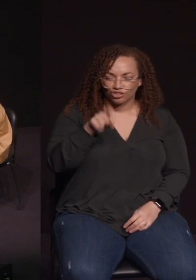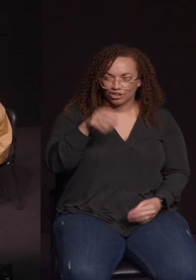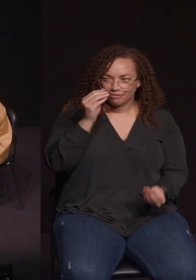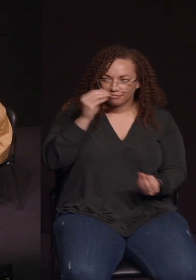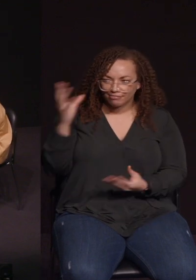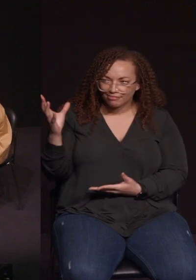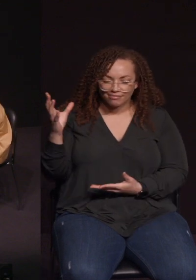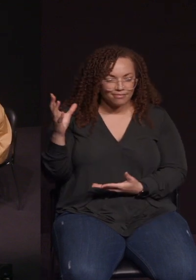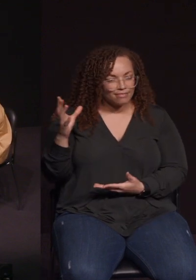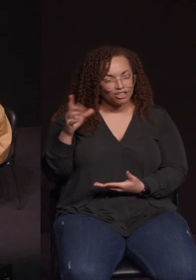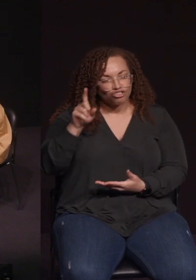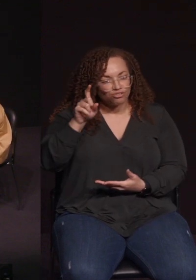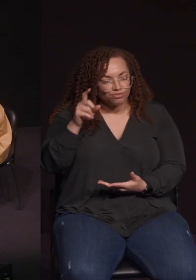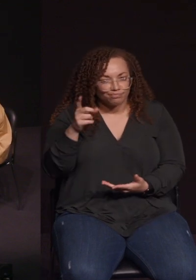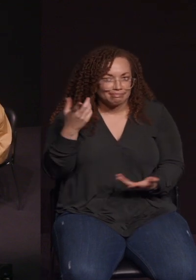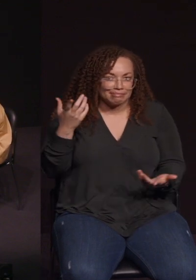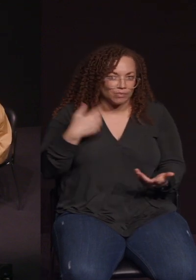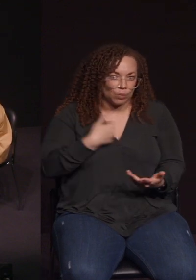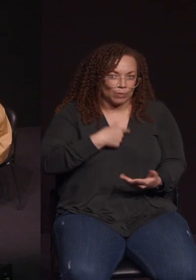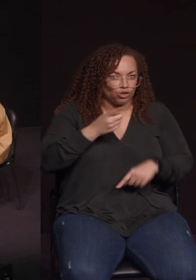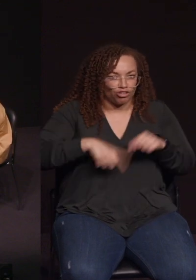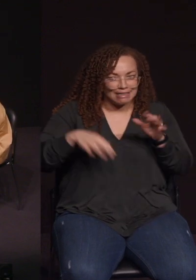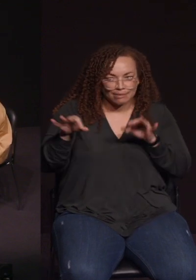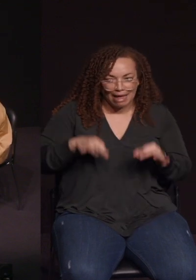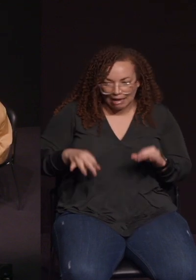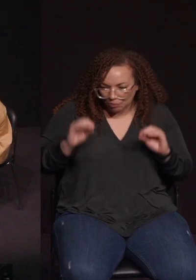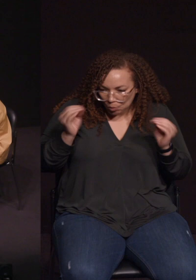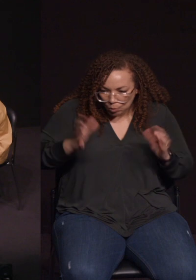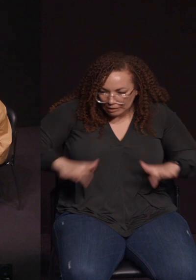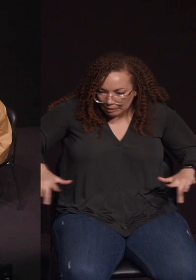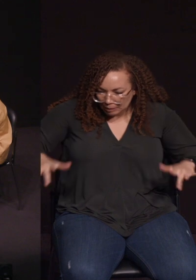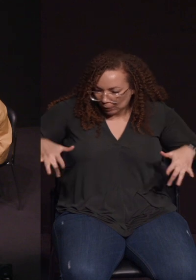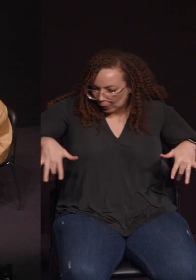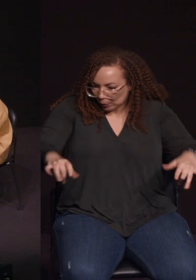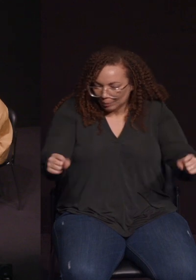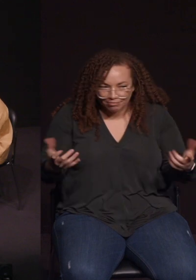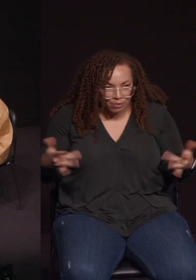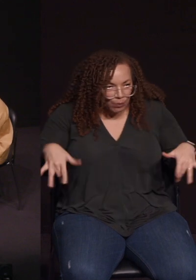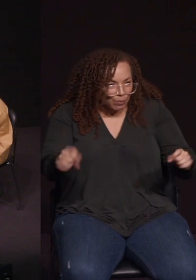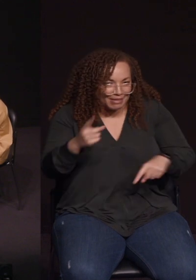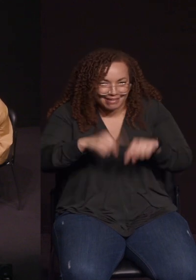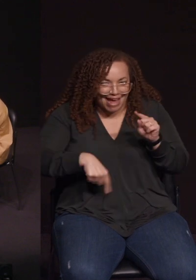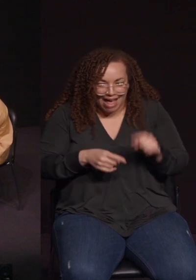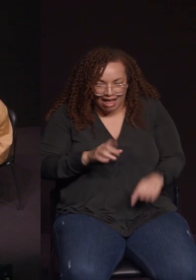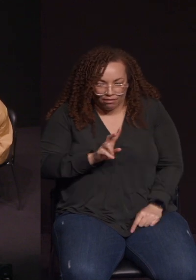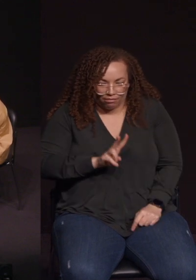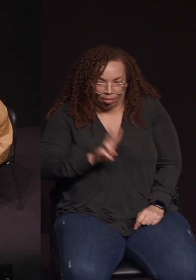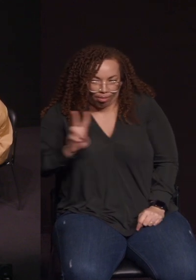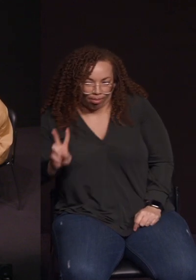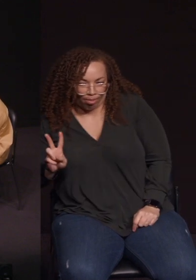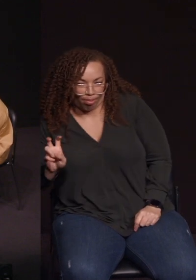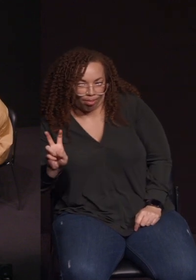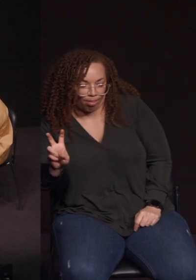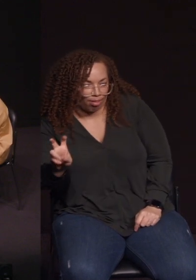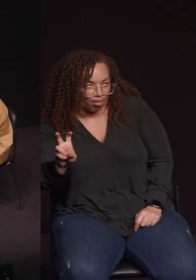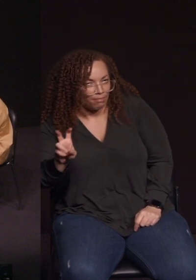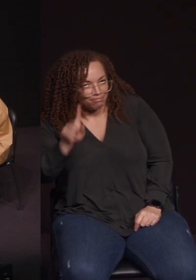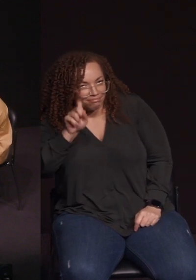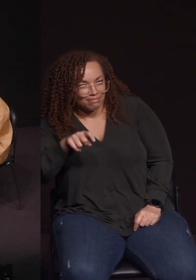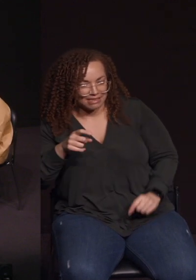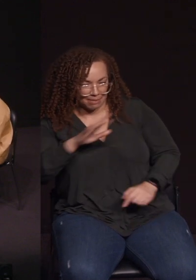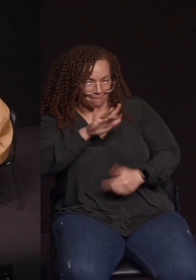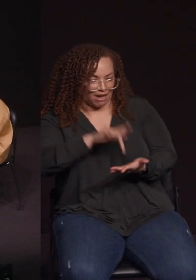street like everybody always do, mm-hmm. right? So those kinds of things, right? How the design of the landscape